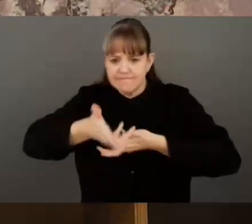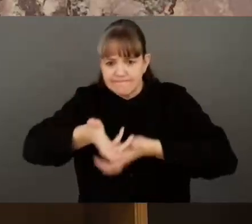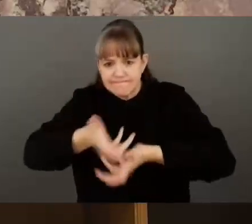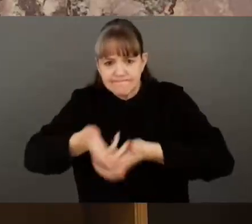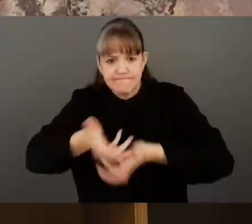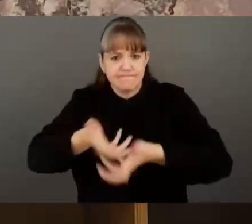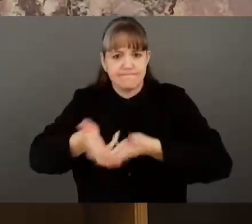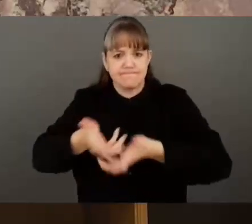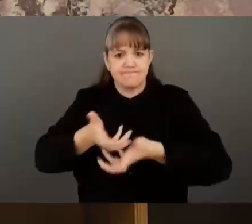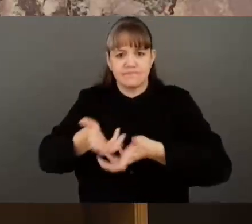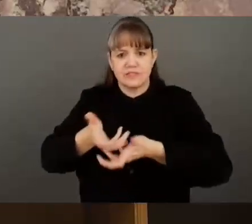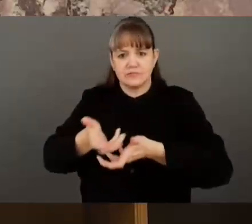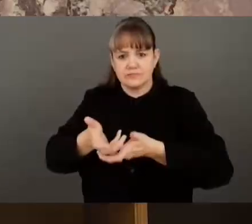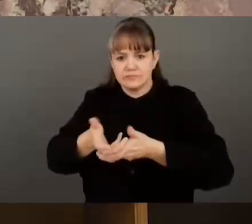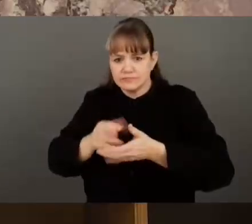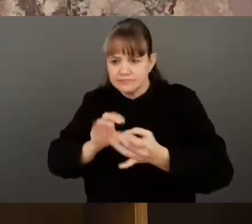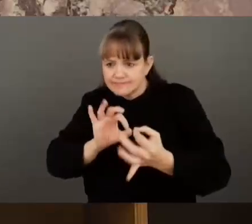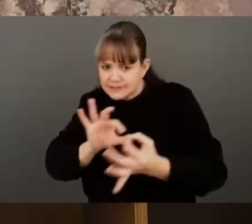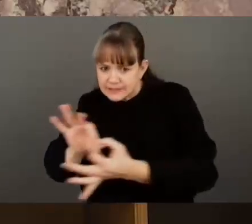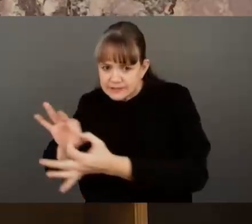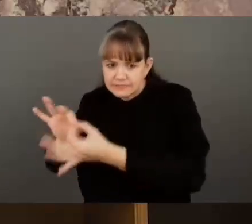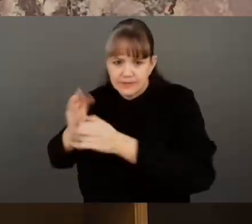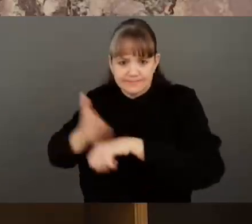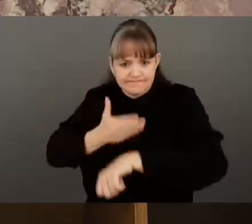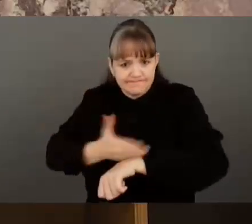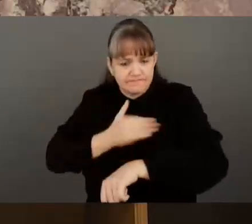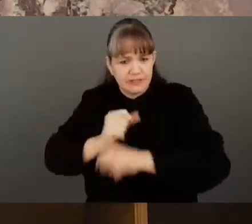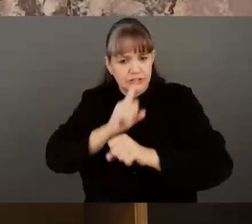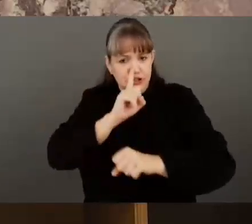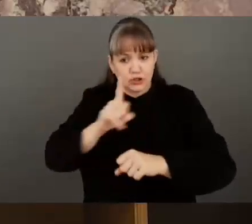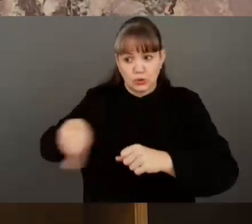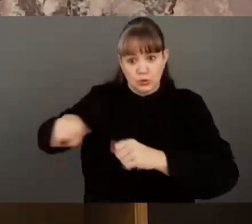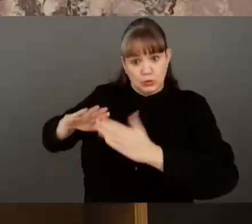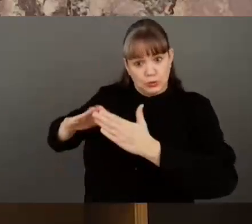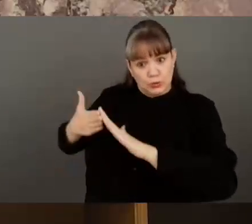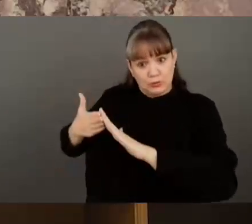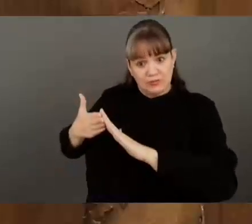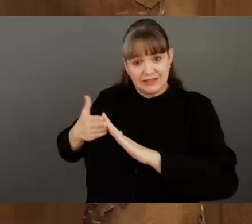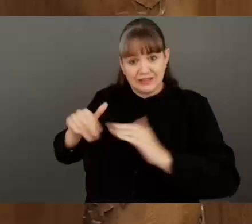ensure that communities, Indigenous communities, are safe.